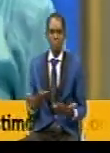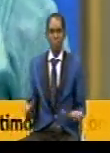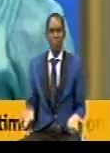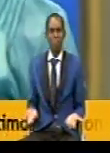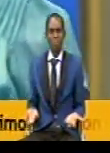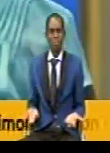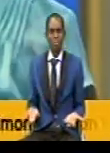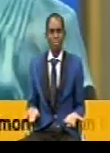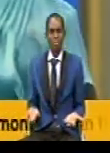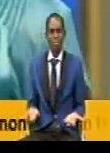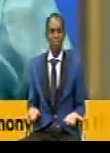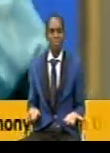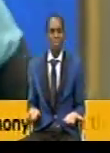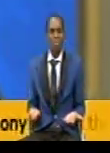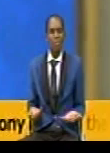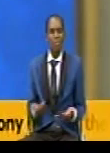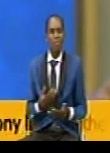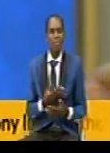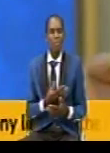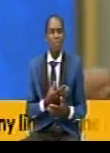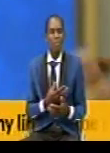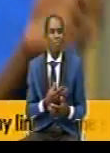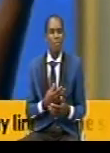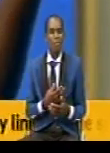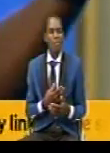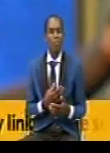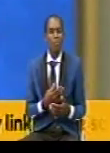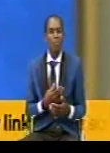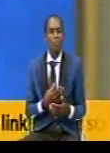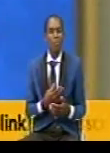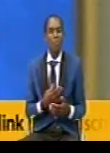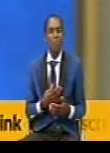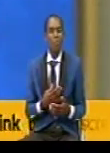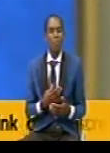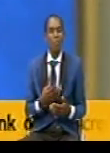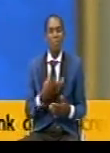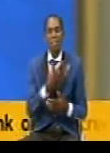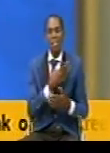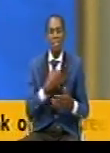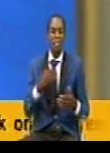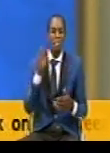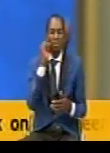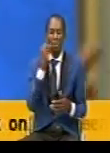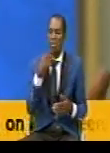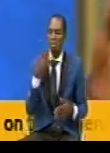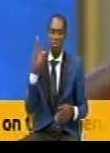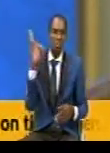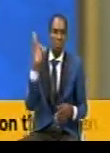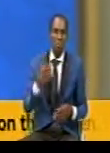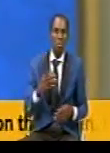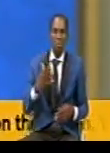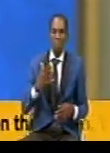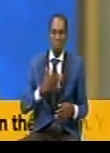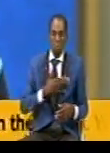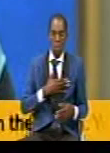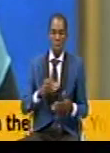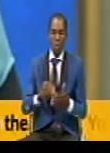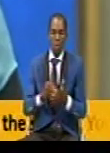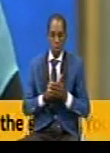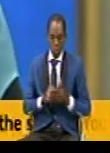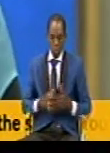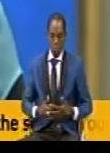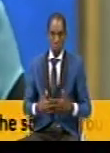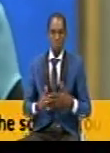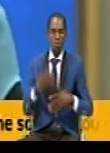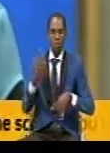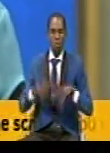say, For the first time, womb has turned to a basket to leak. That is the reason you cannot conceive. I say,